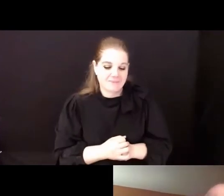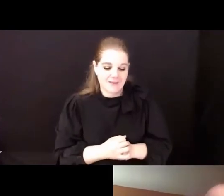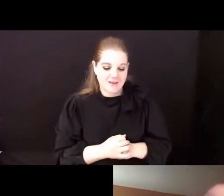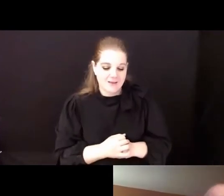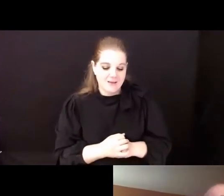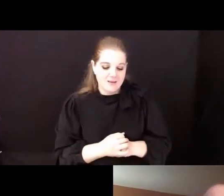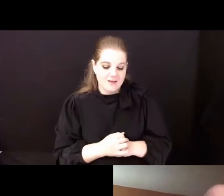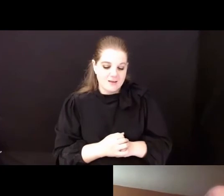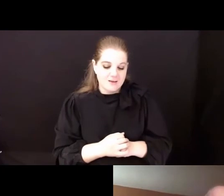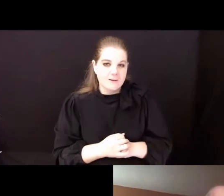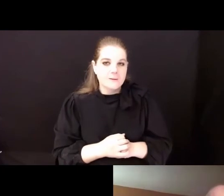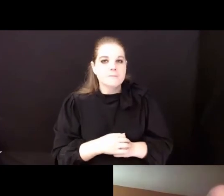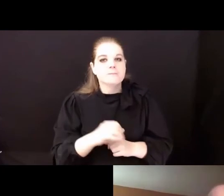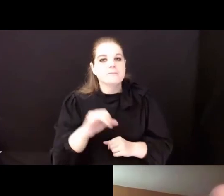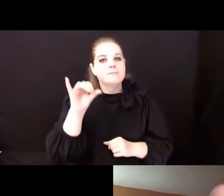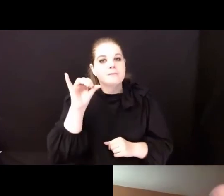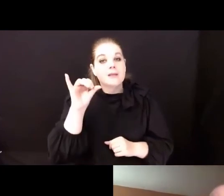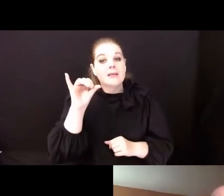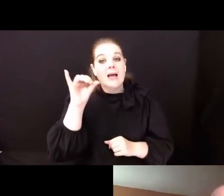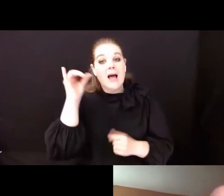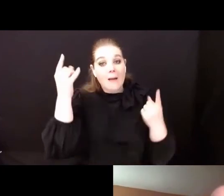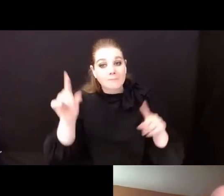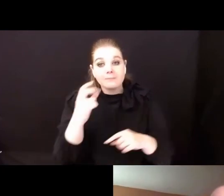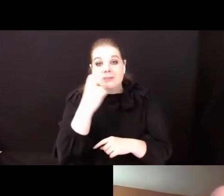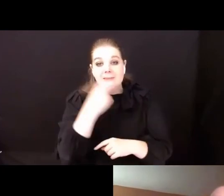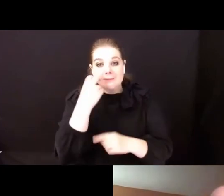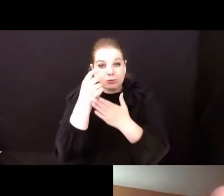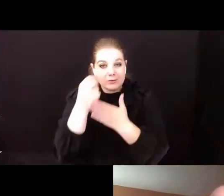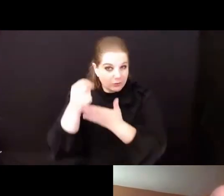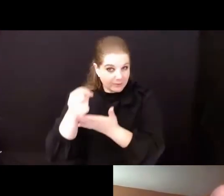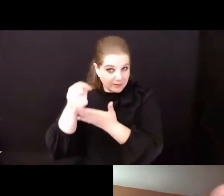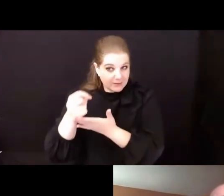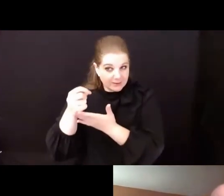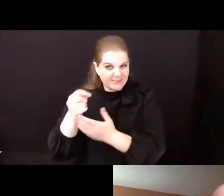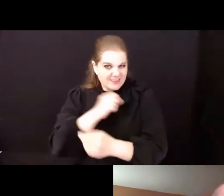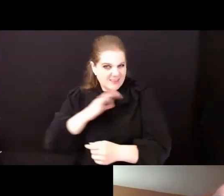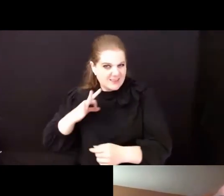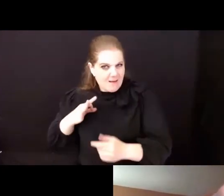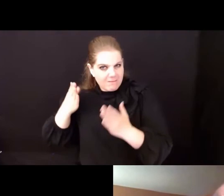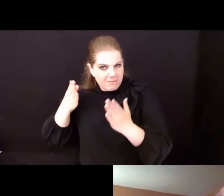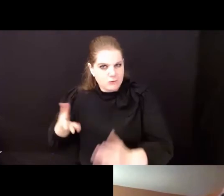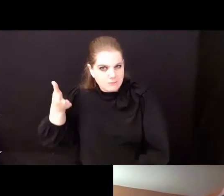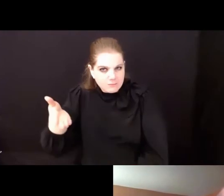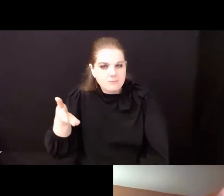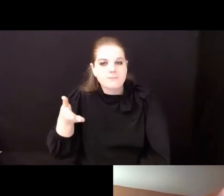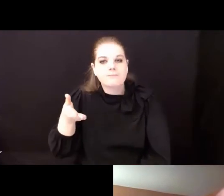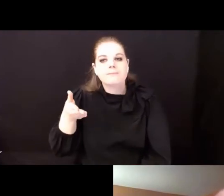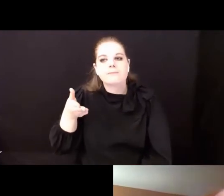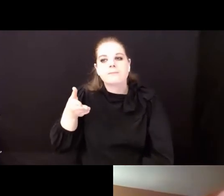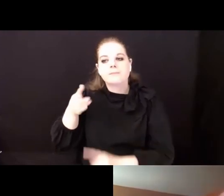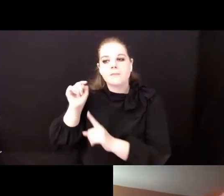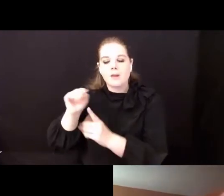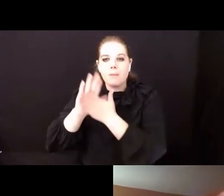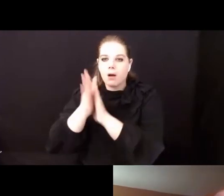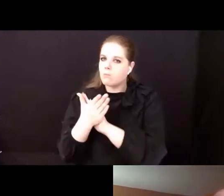the speech therapist who we had on staff there has become a good friend